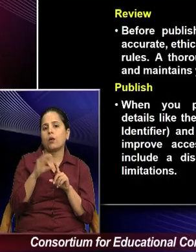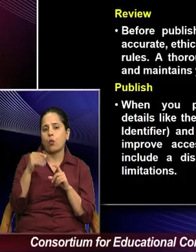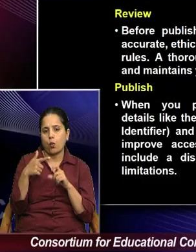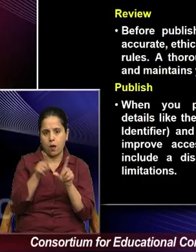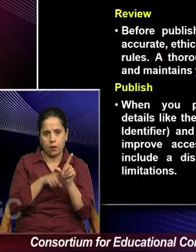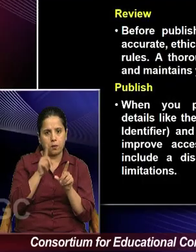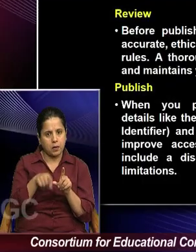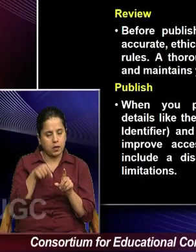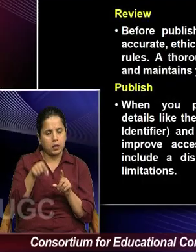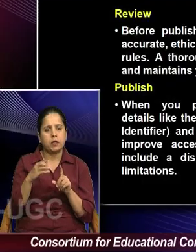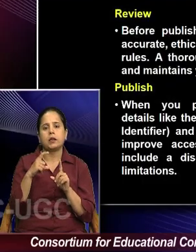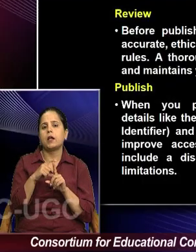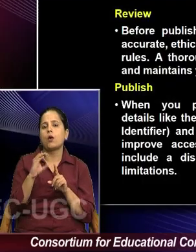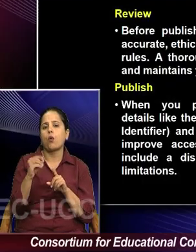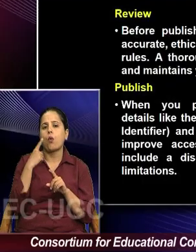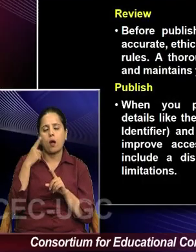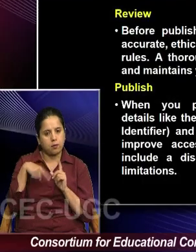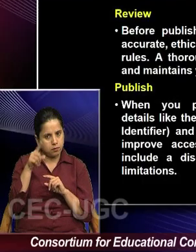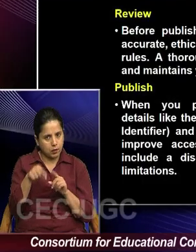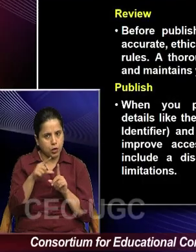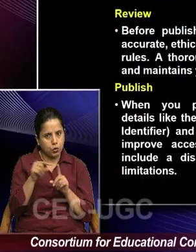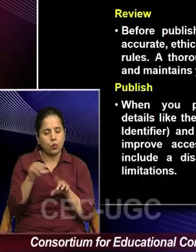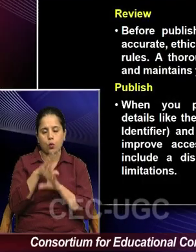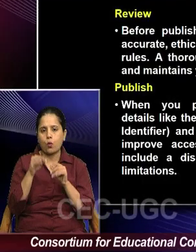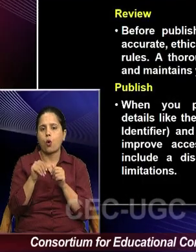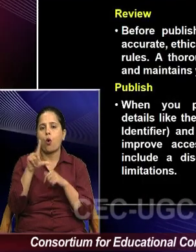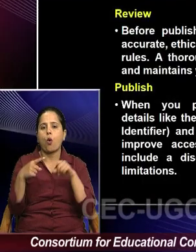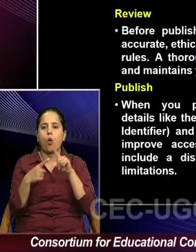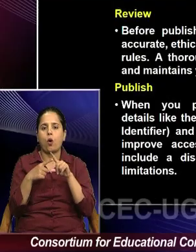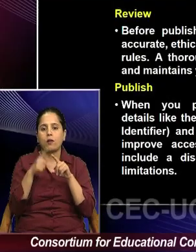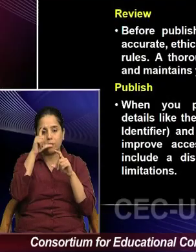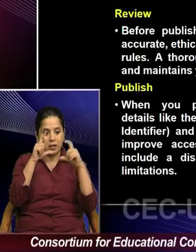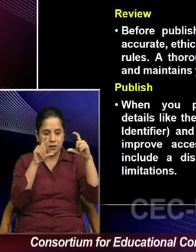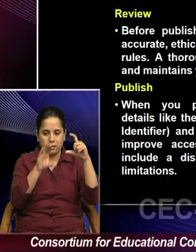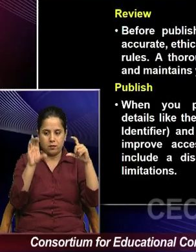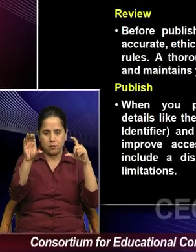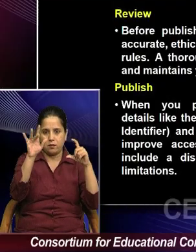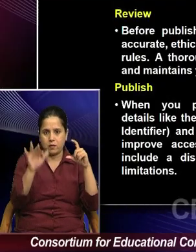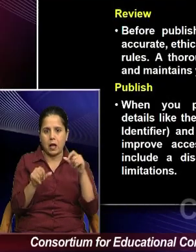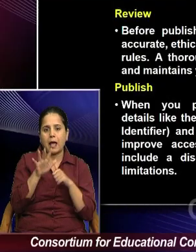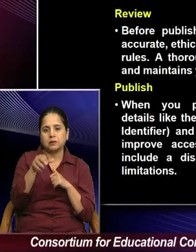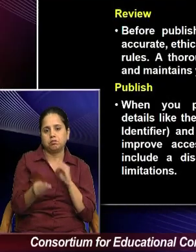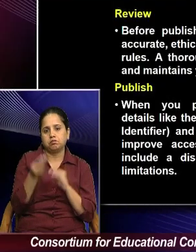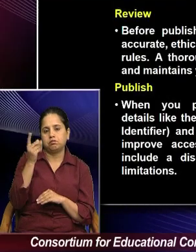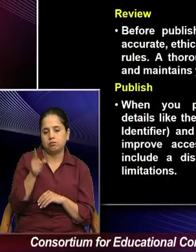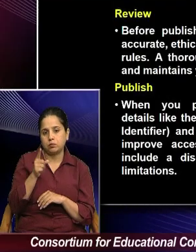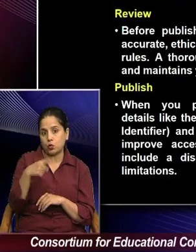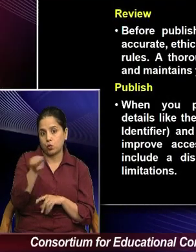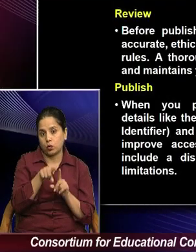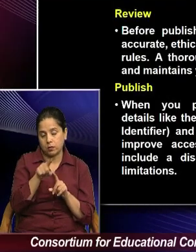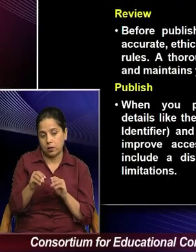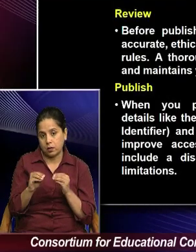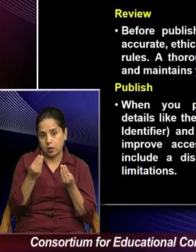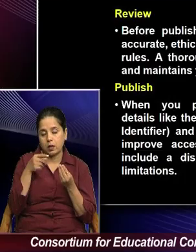give proper DOI and add alt text for visuals to improve accessibility. You should also include